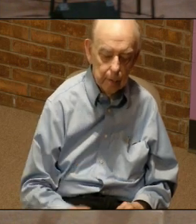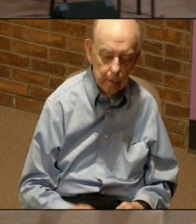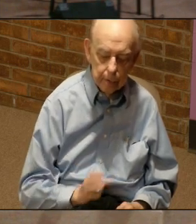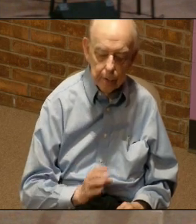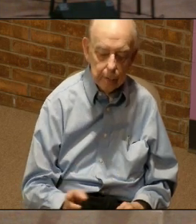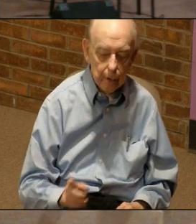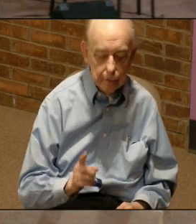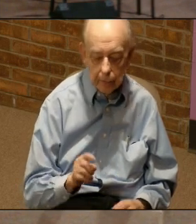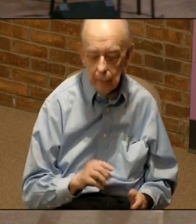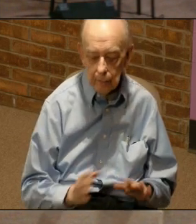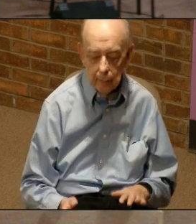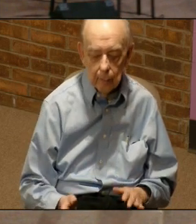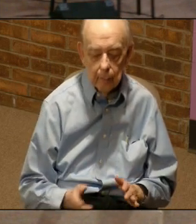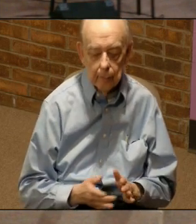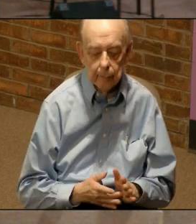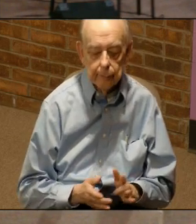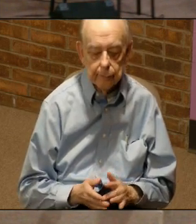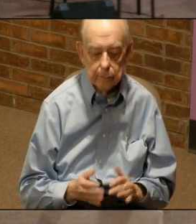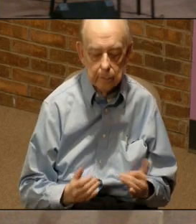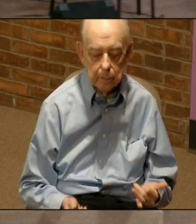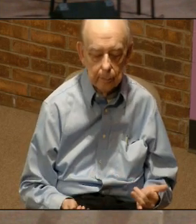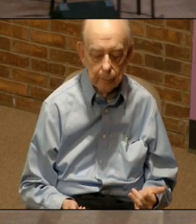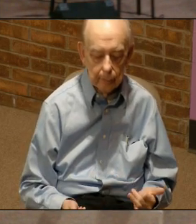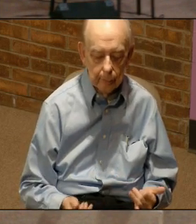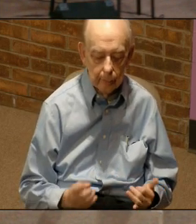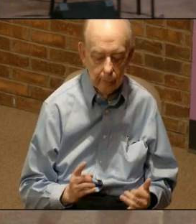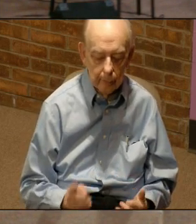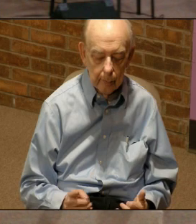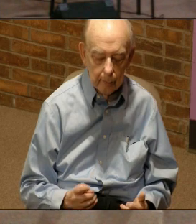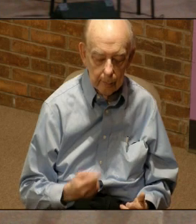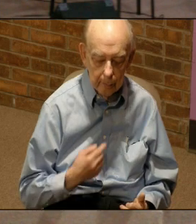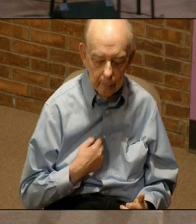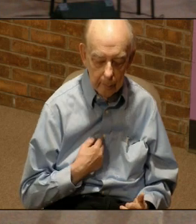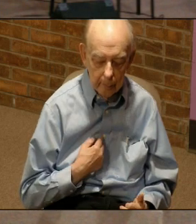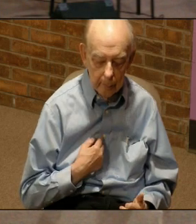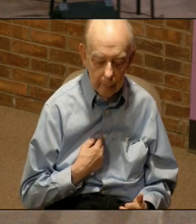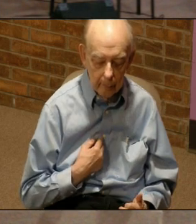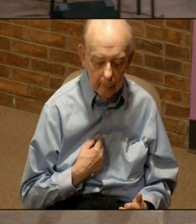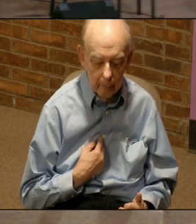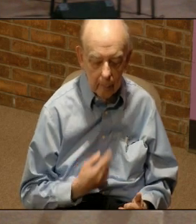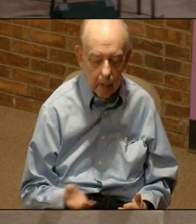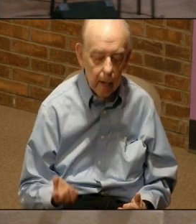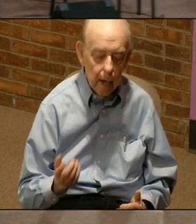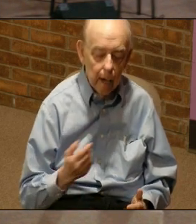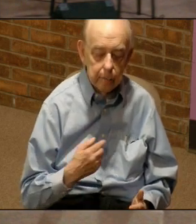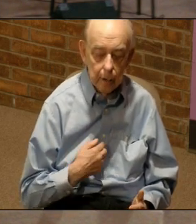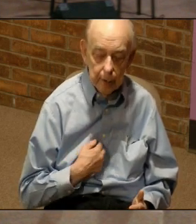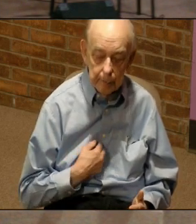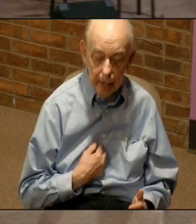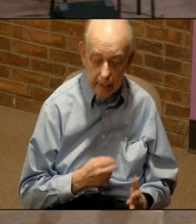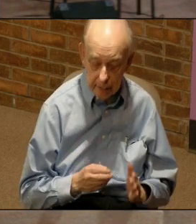die. Jesus is now the one that is saying, I'm coming back to conquer